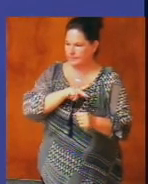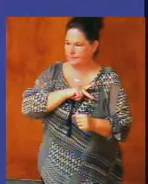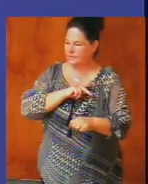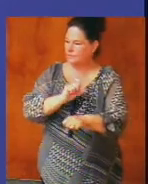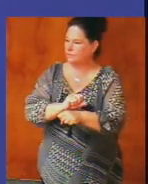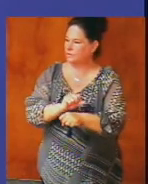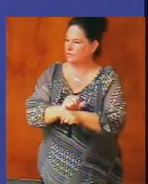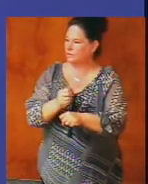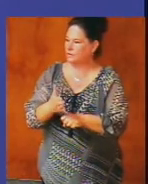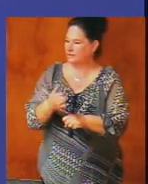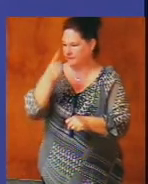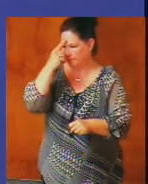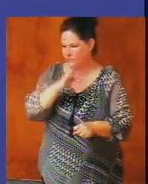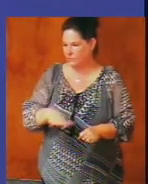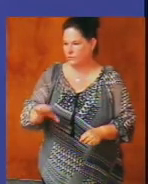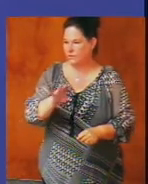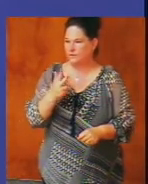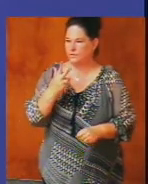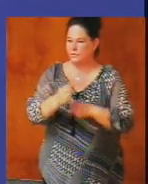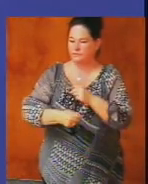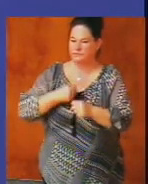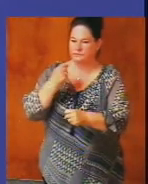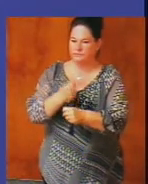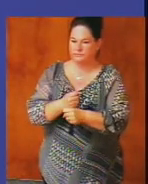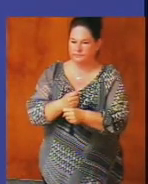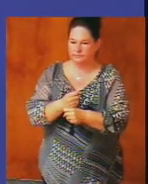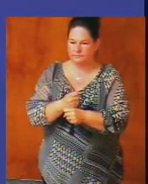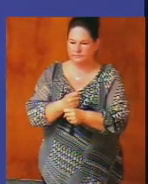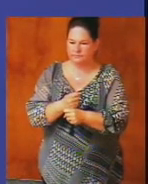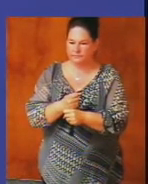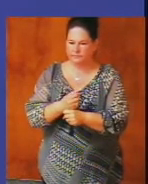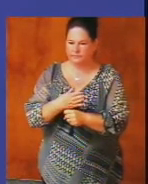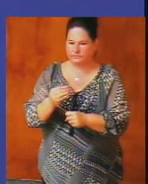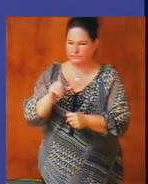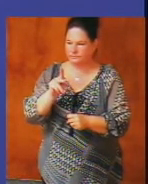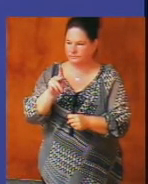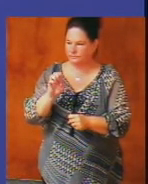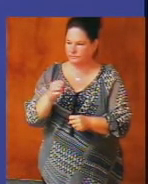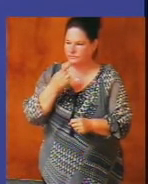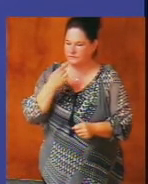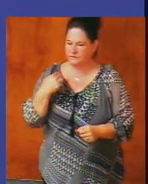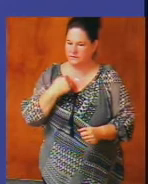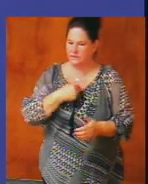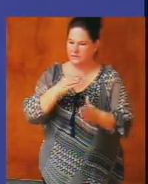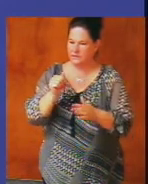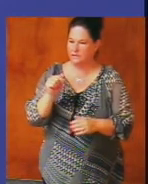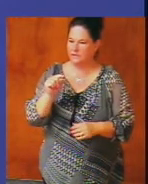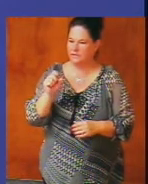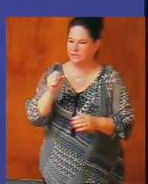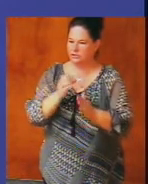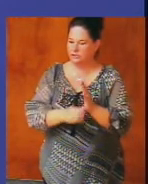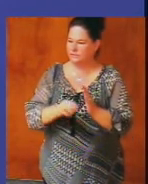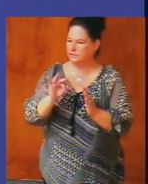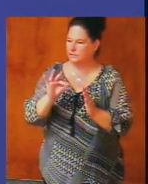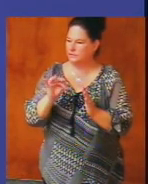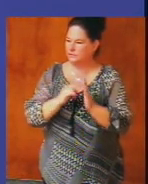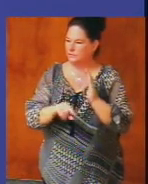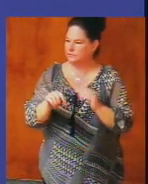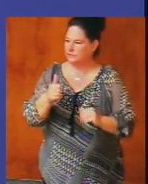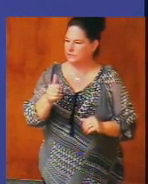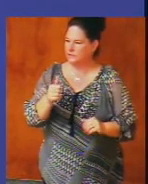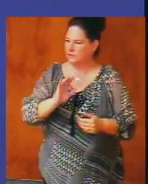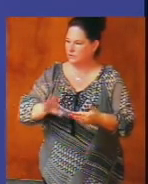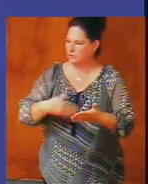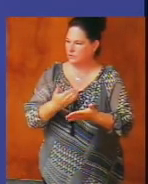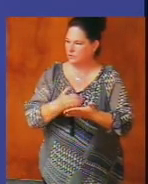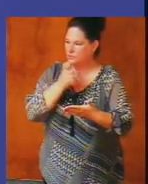that city for about 3 years. And Luke tells us in Acts chapter 19 and verse 10,